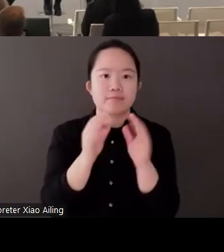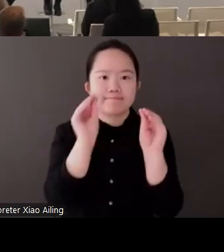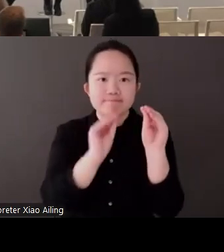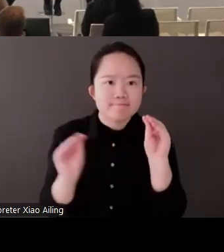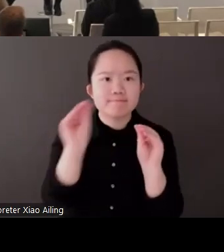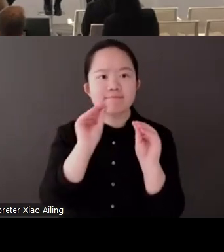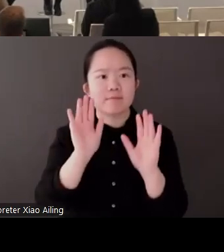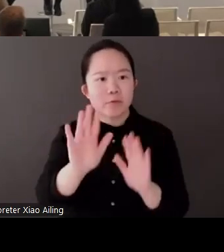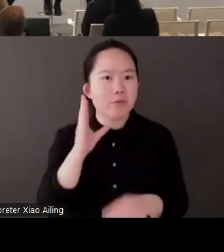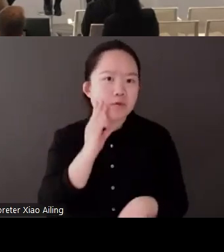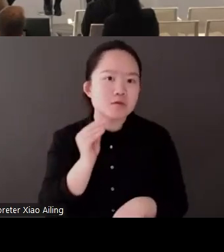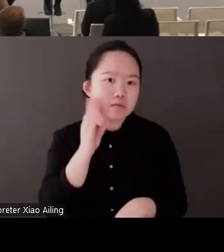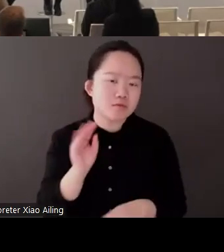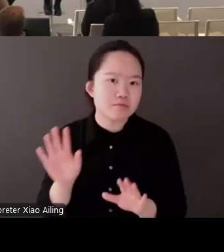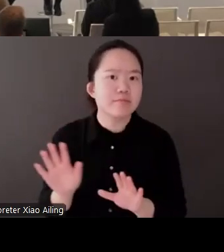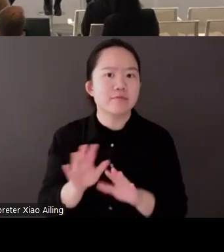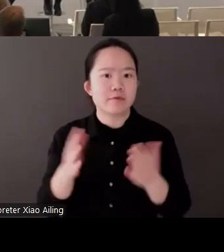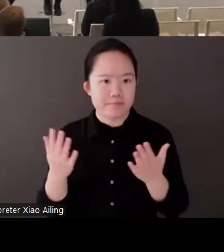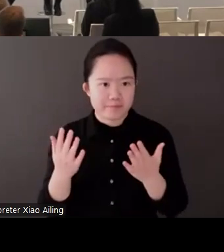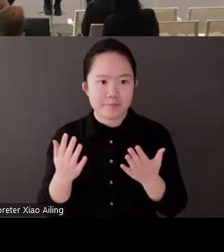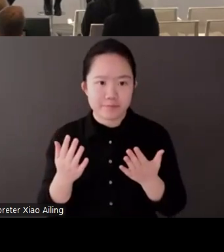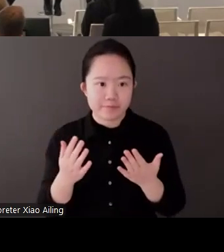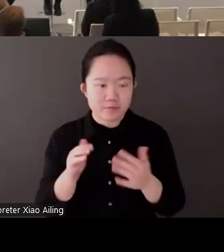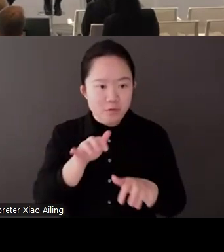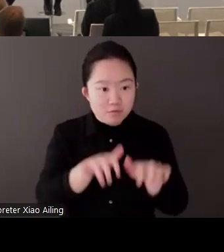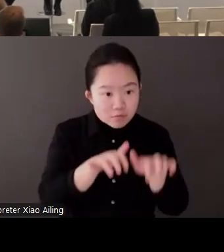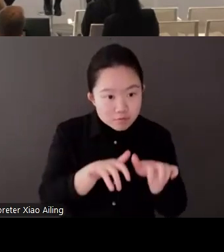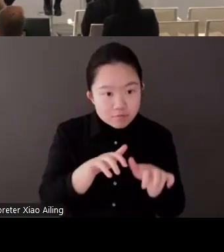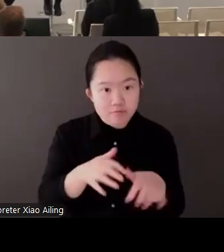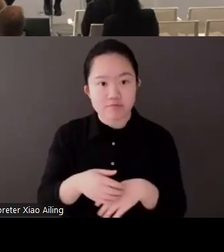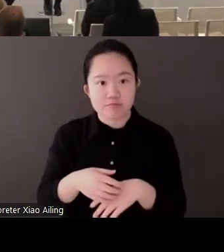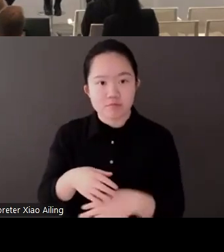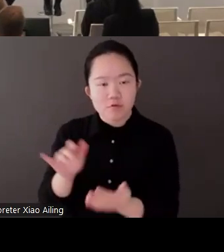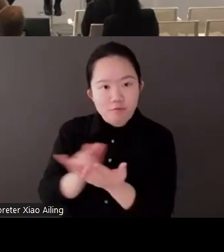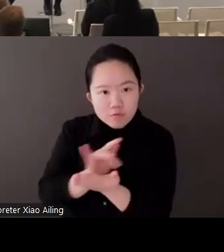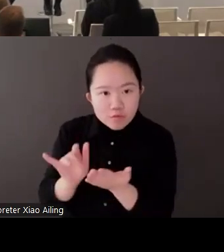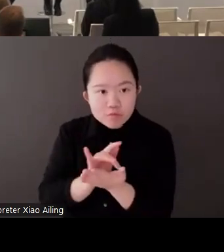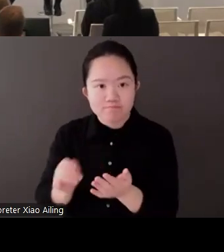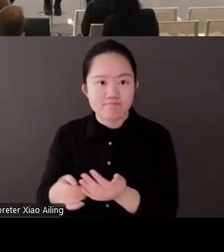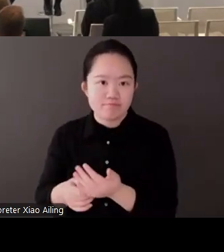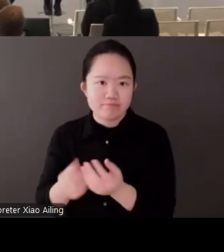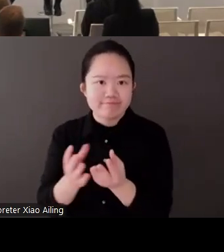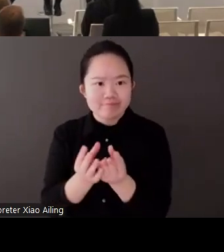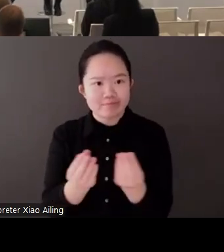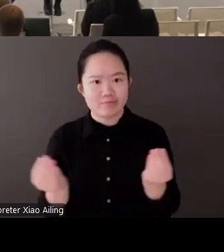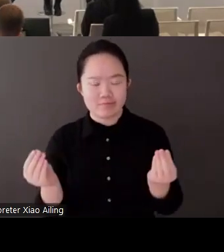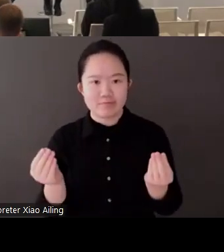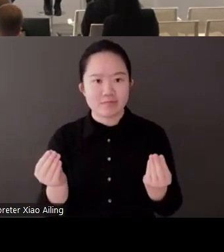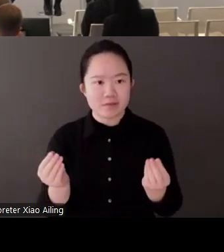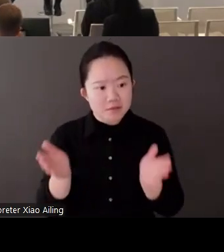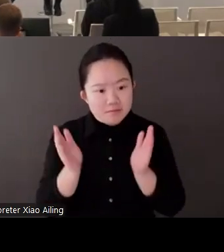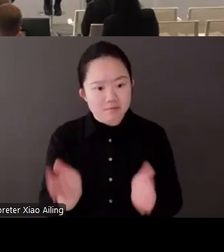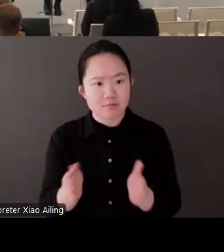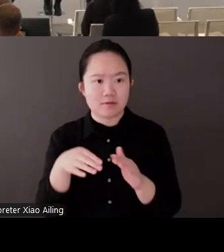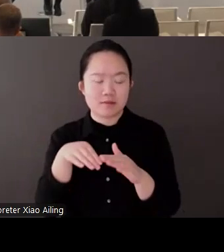to how a device or a service should be able to, or should be